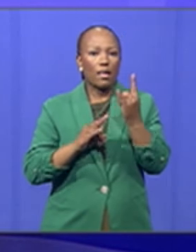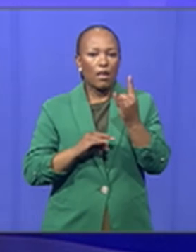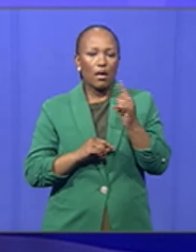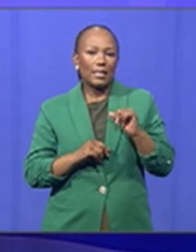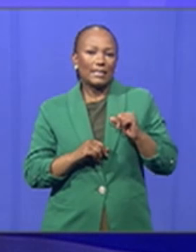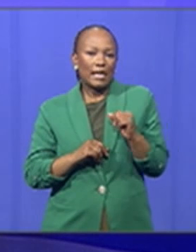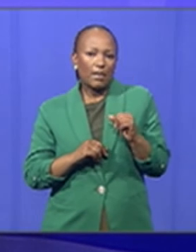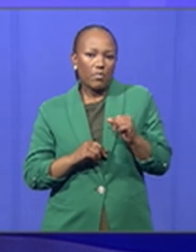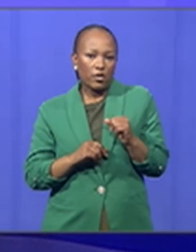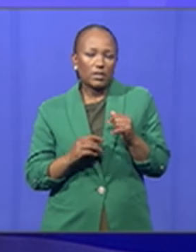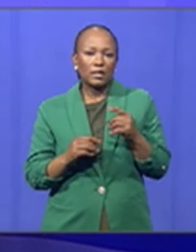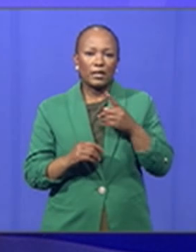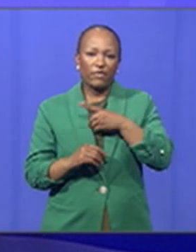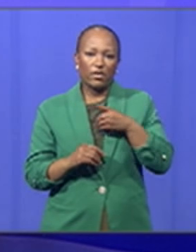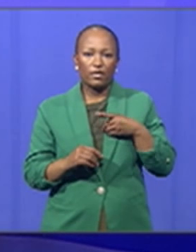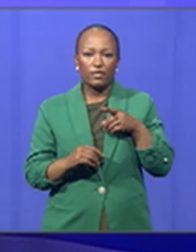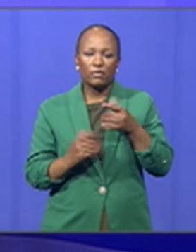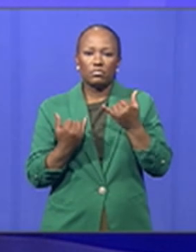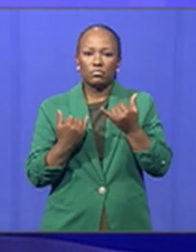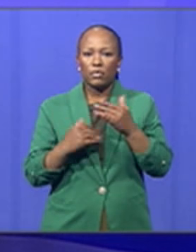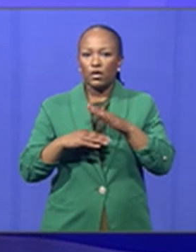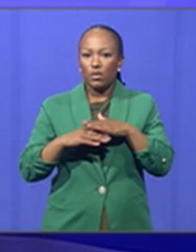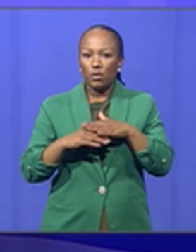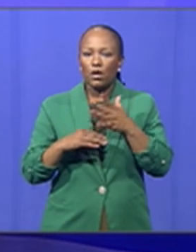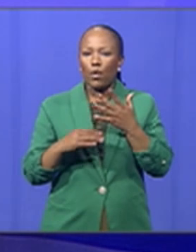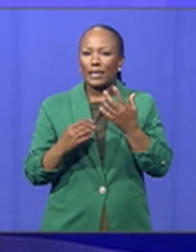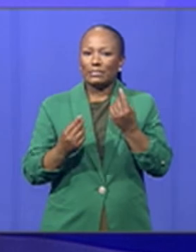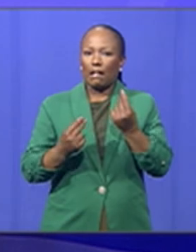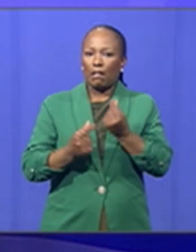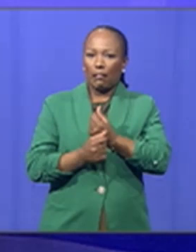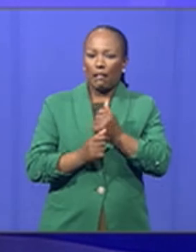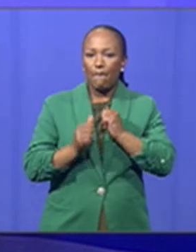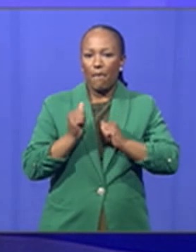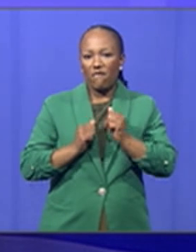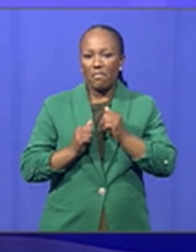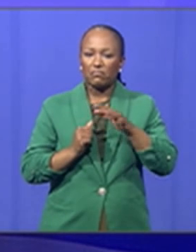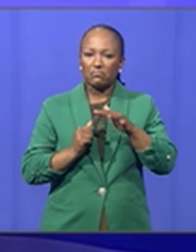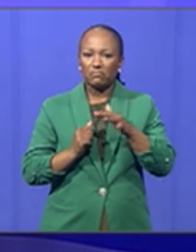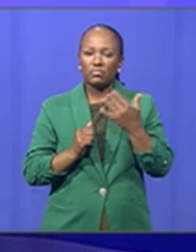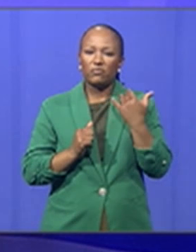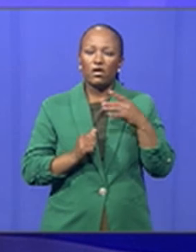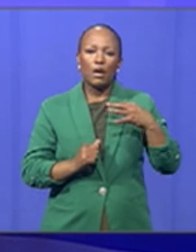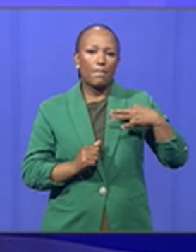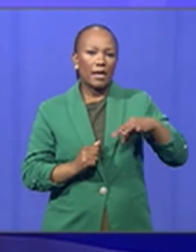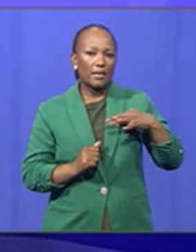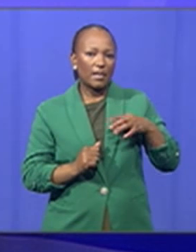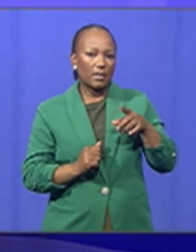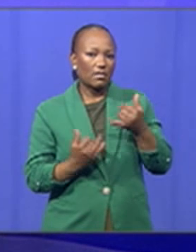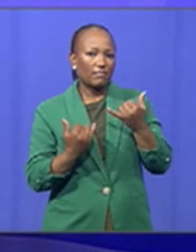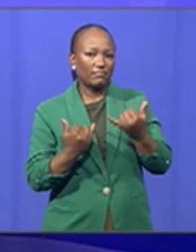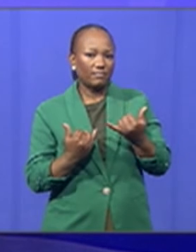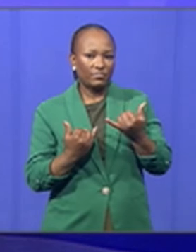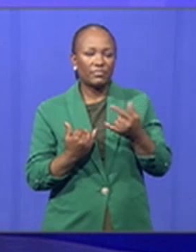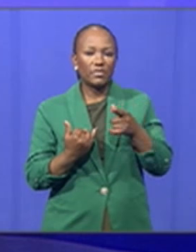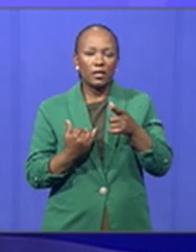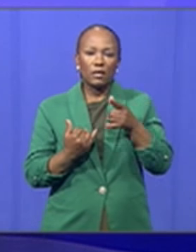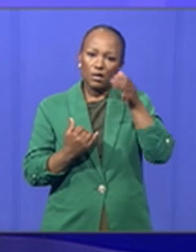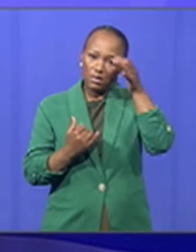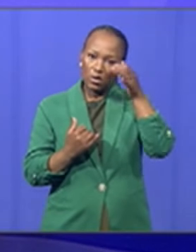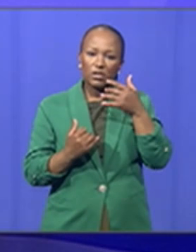Ladies go sa šetše thaloko ya bona ya go se diše di wela moralo ka morago wa malobo a banyana yo ga bjale le go mohlahli wa Diepkloof